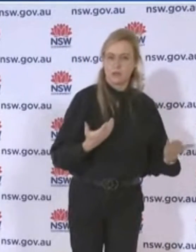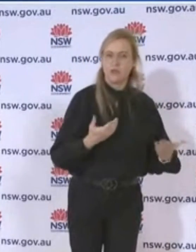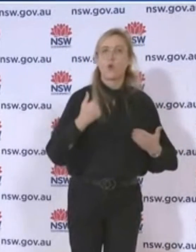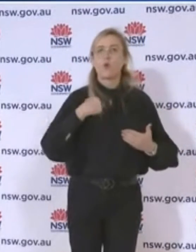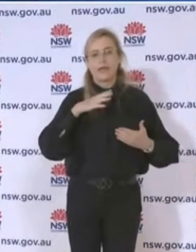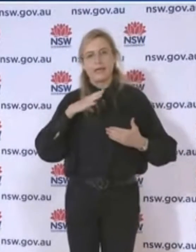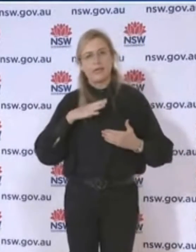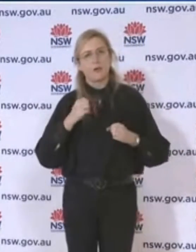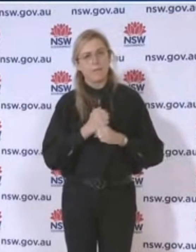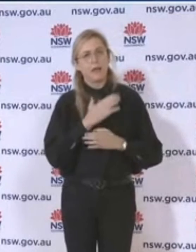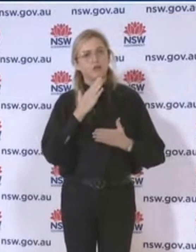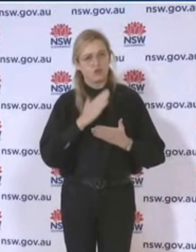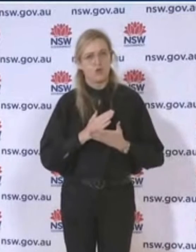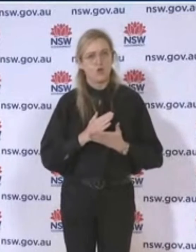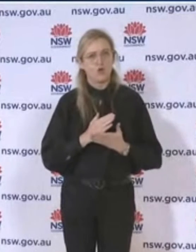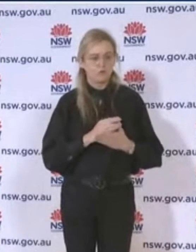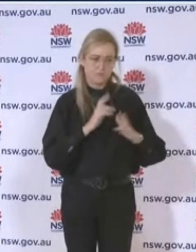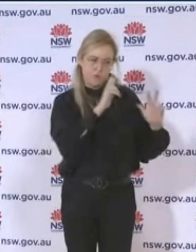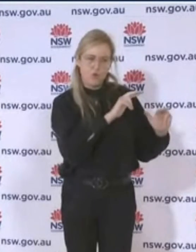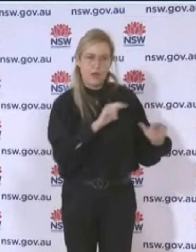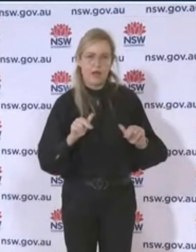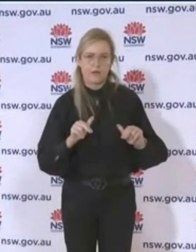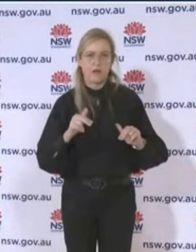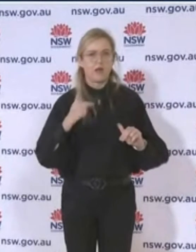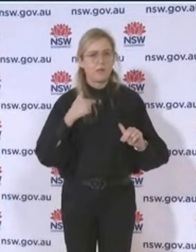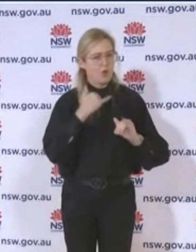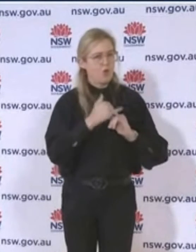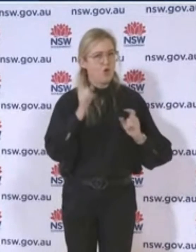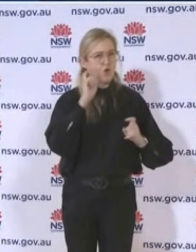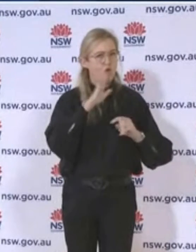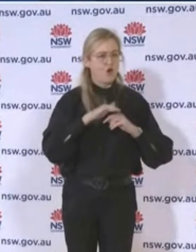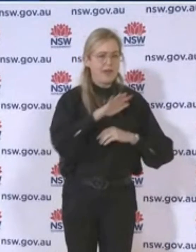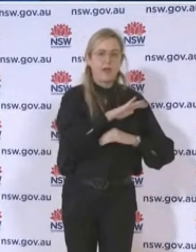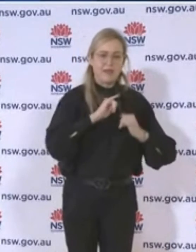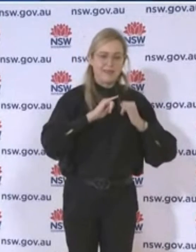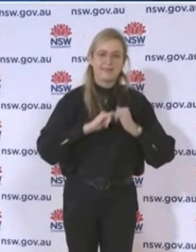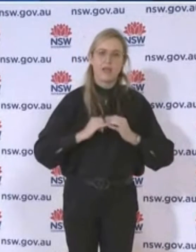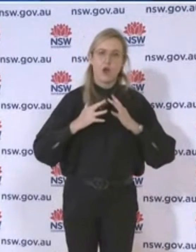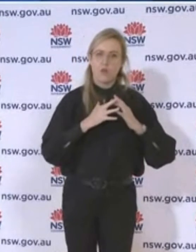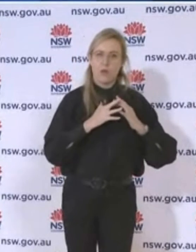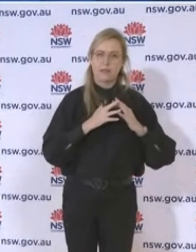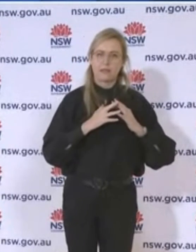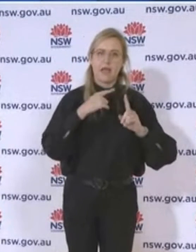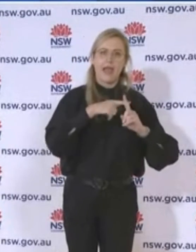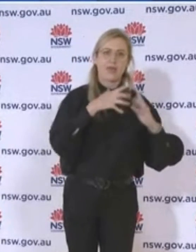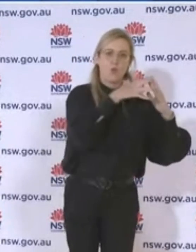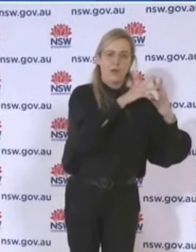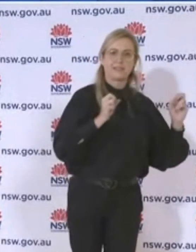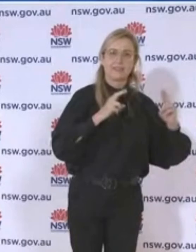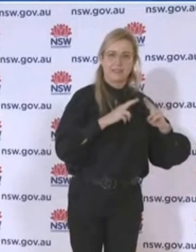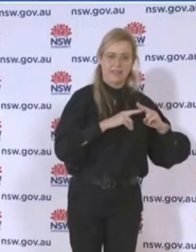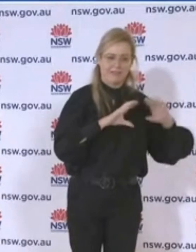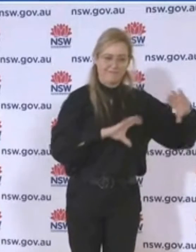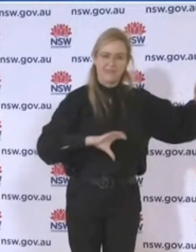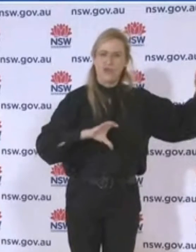I'm especially concerned about families in Western and Southwestern Sydney who have very strict lockdown provisions imposed on them at the moment.